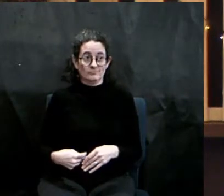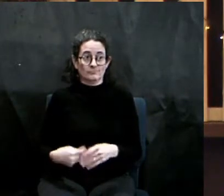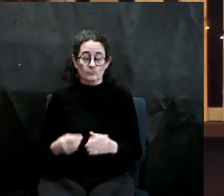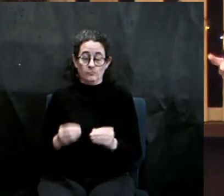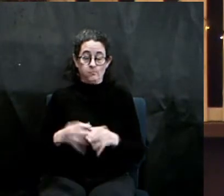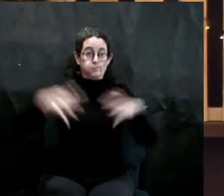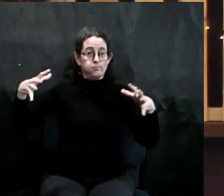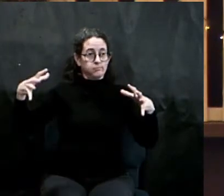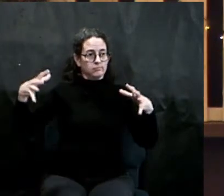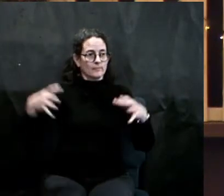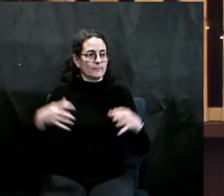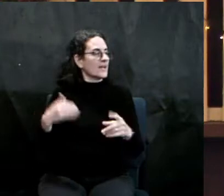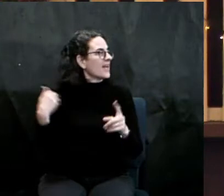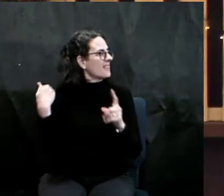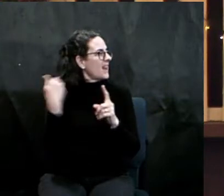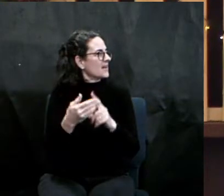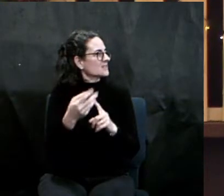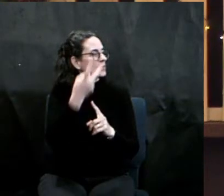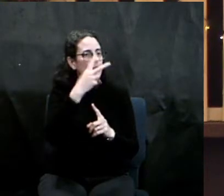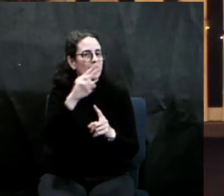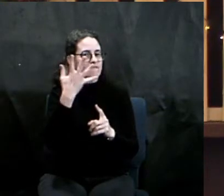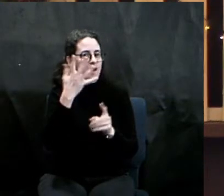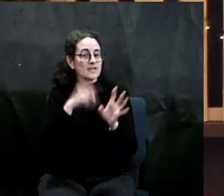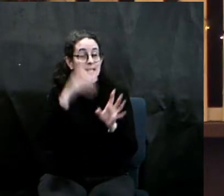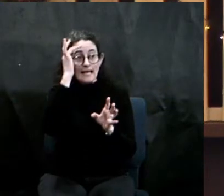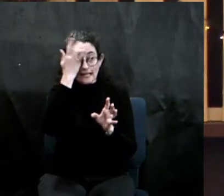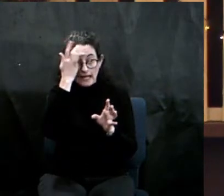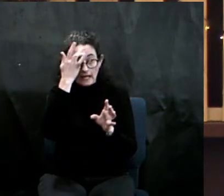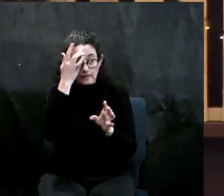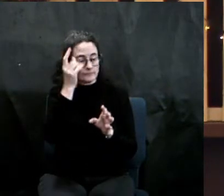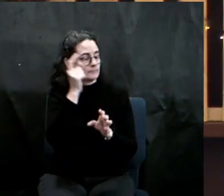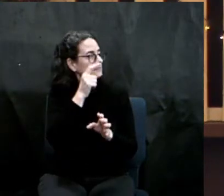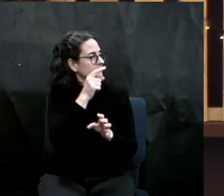In the last 25 years, the Indian Gospel League